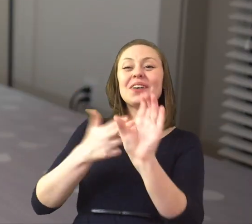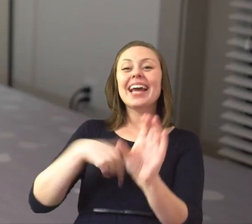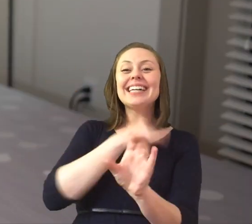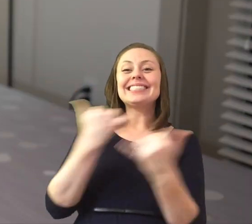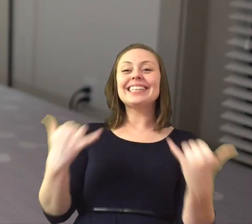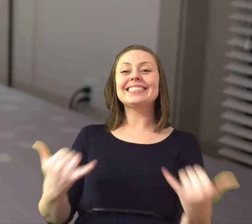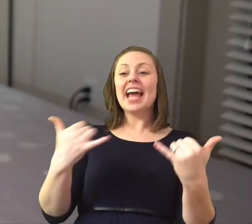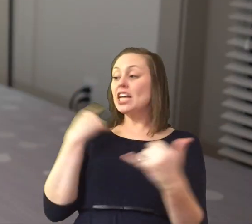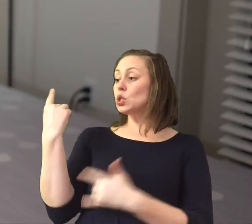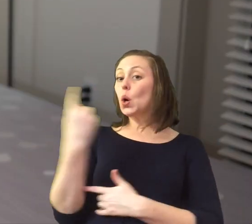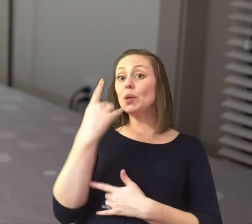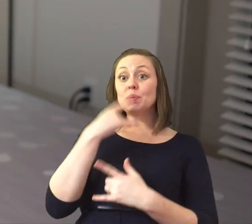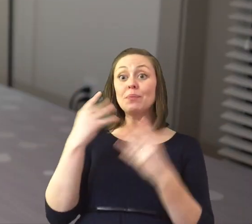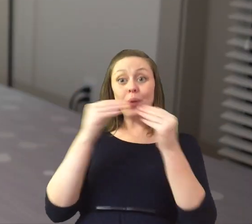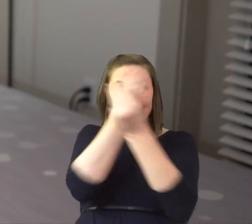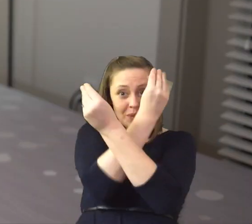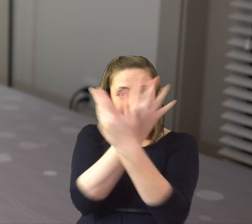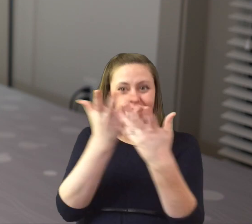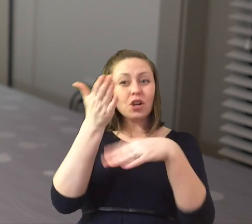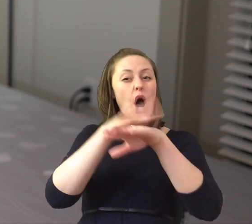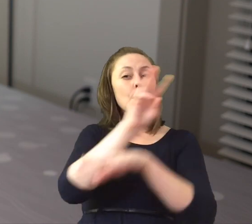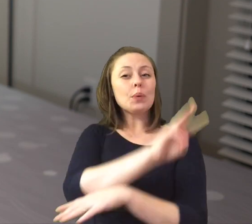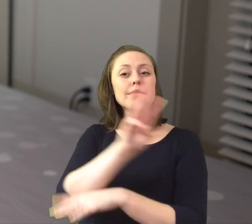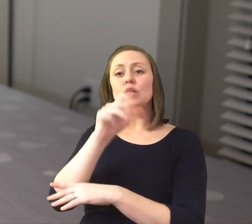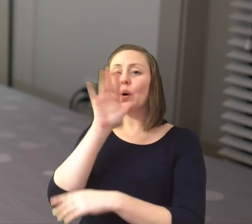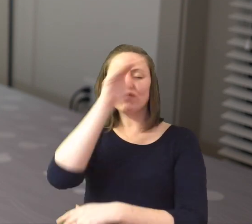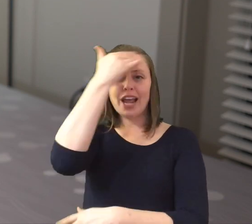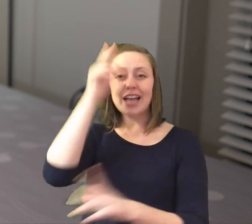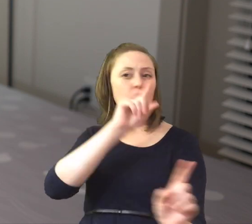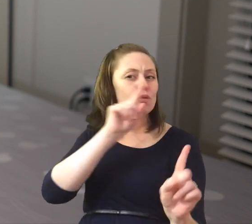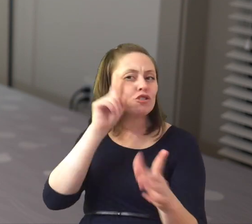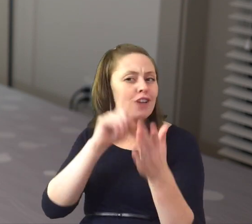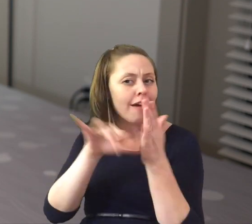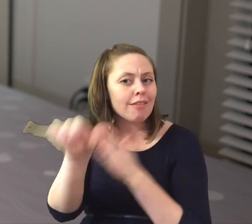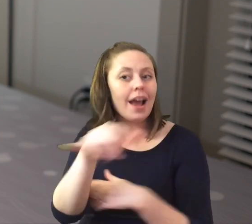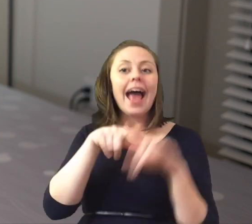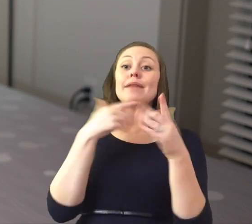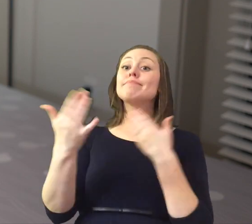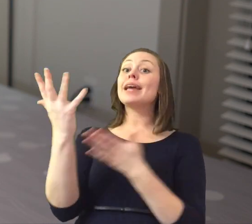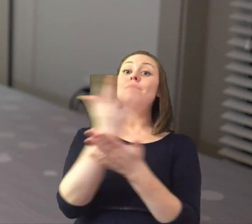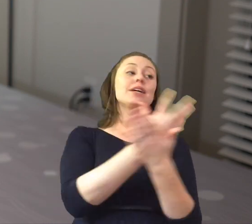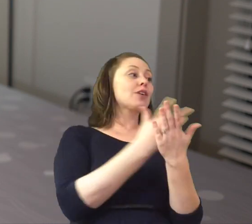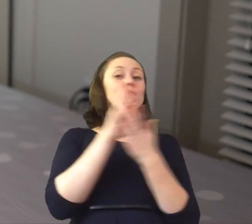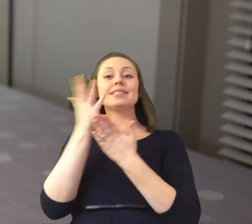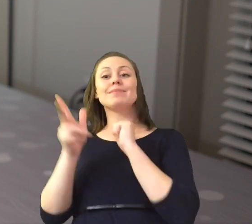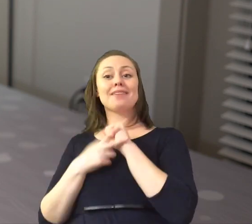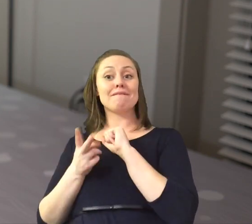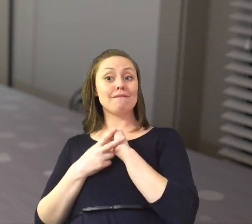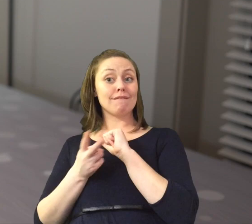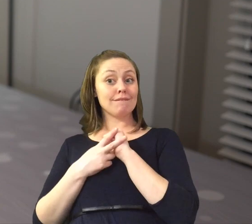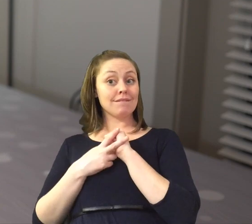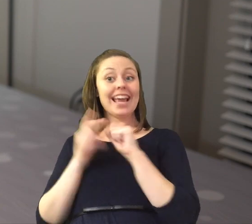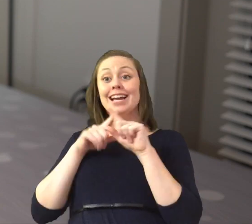As always, we will have more information on our website, so don't forget to go check that out and maybe even grab some savings. If you